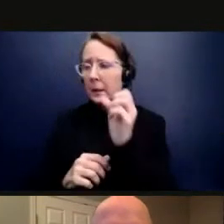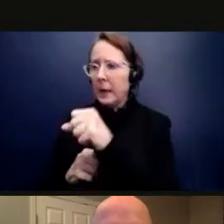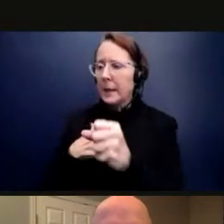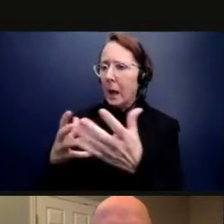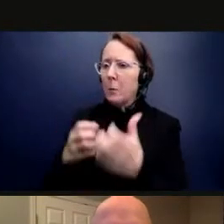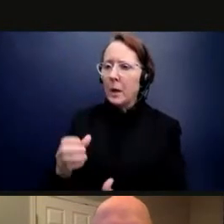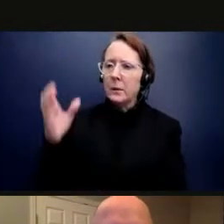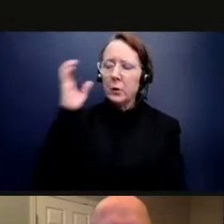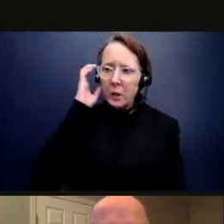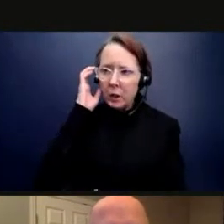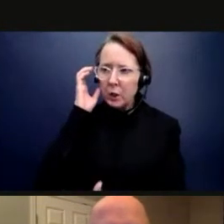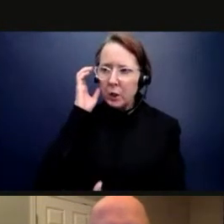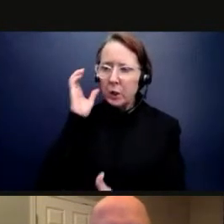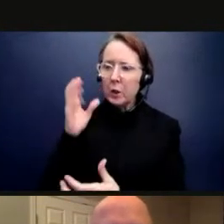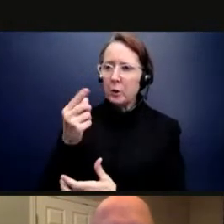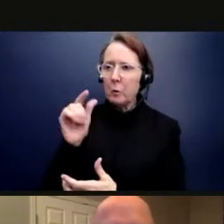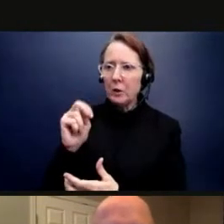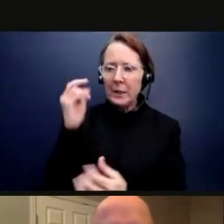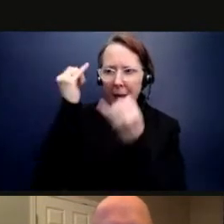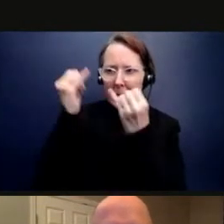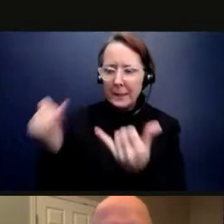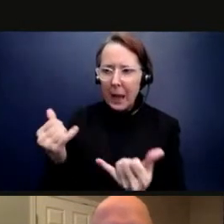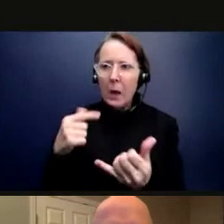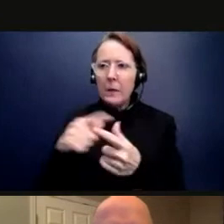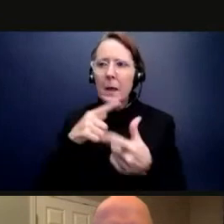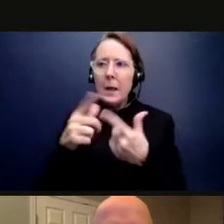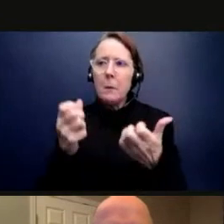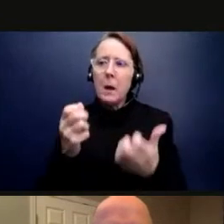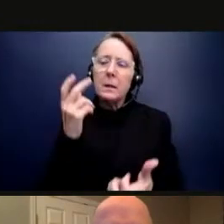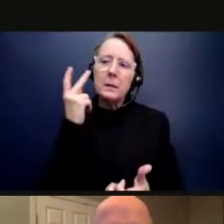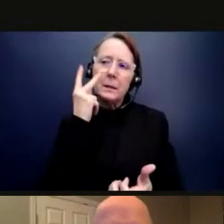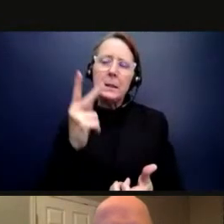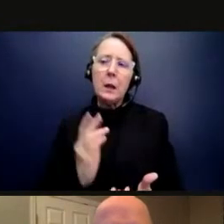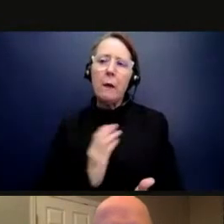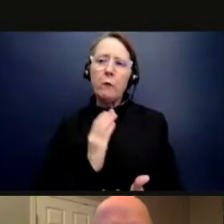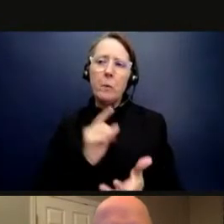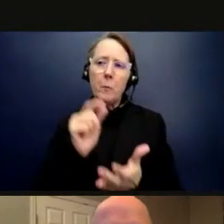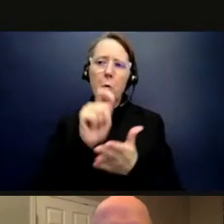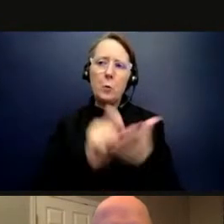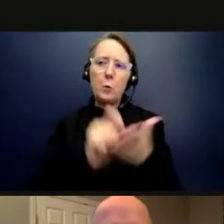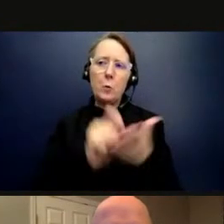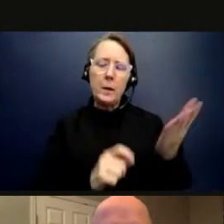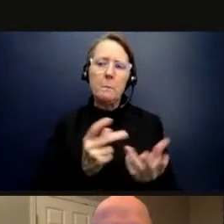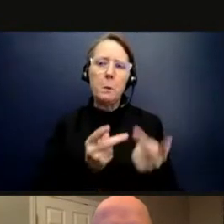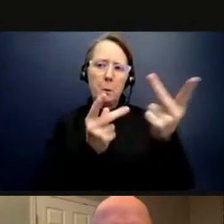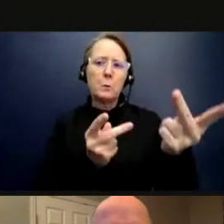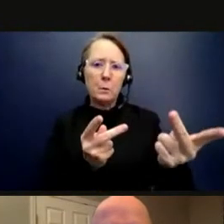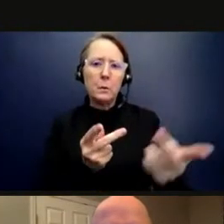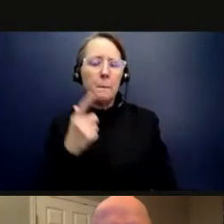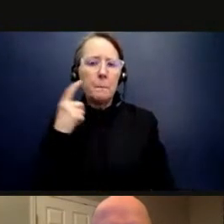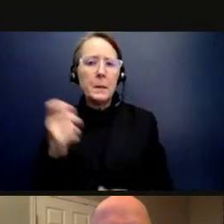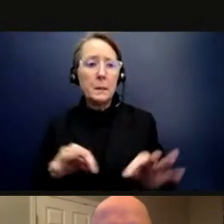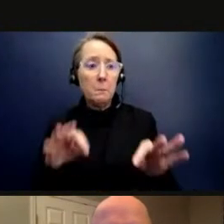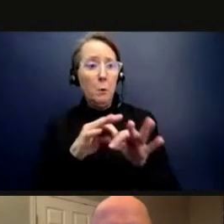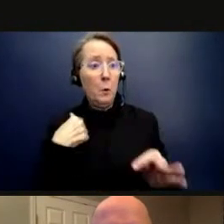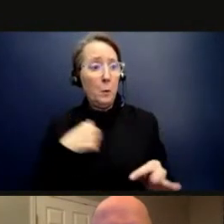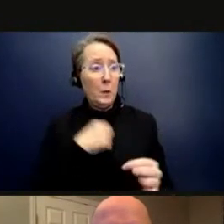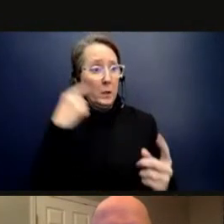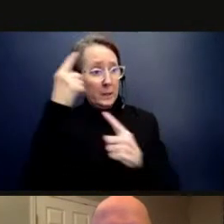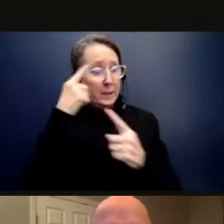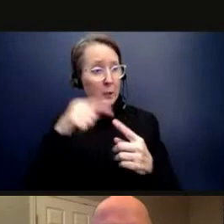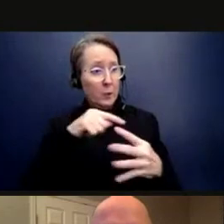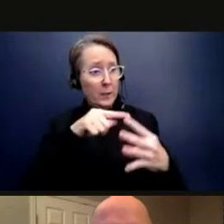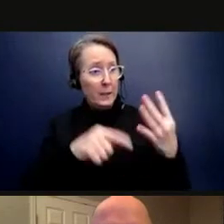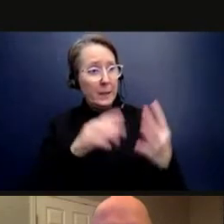thoughts now, and then I would like to see it come forward in a formal written proposal, because it's important as we're all considering these, yeah. You